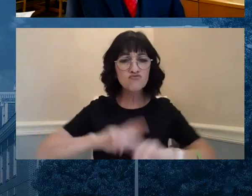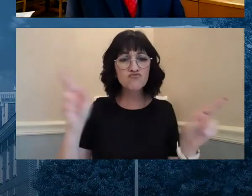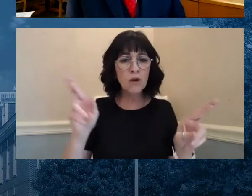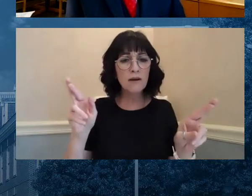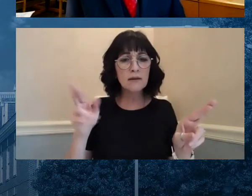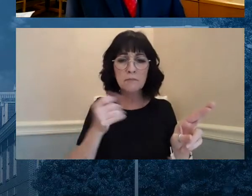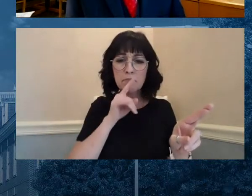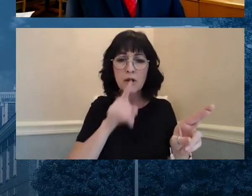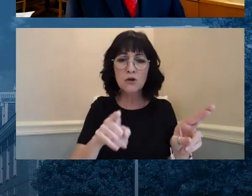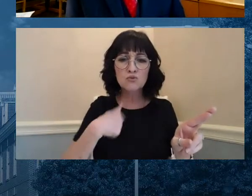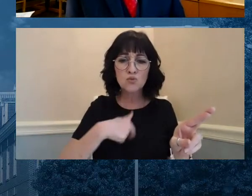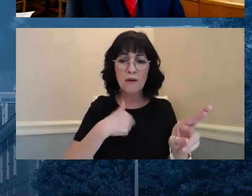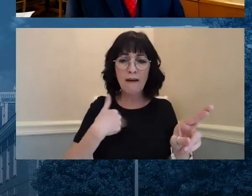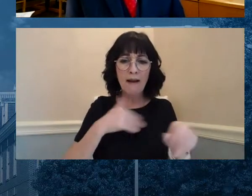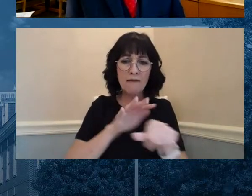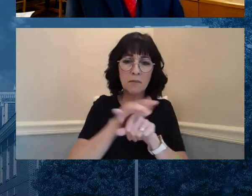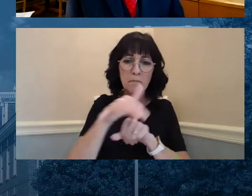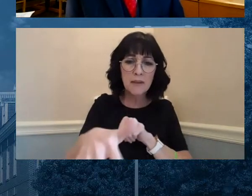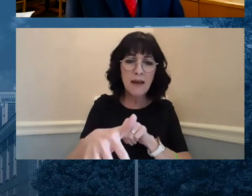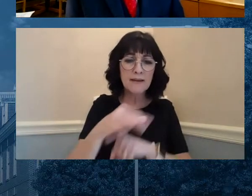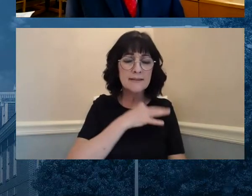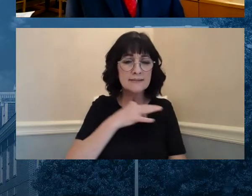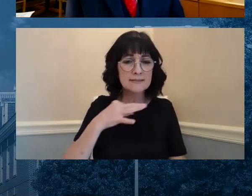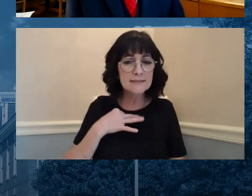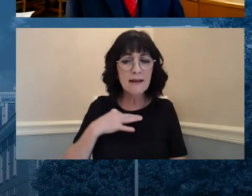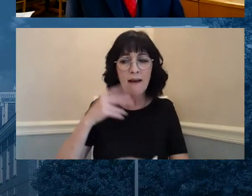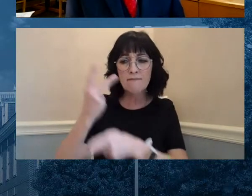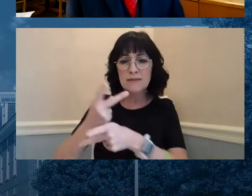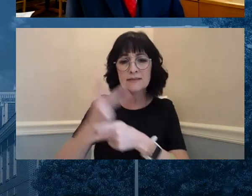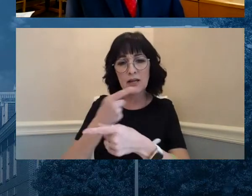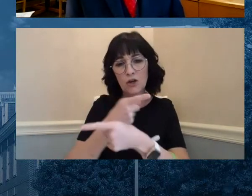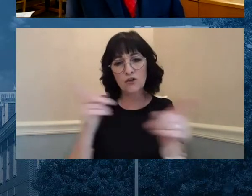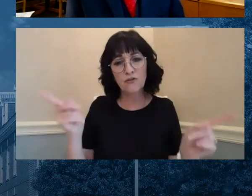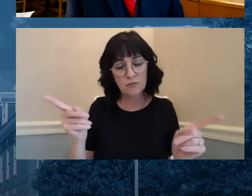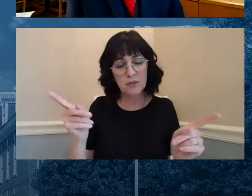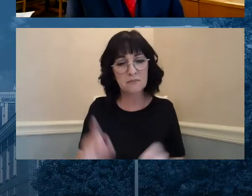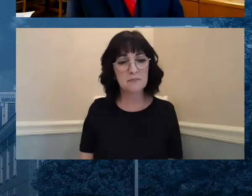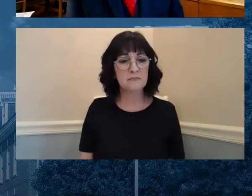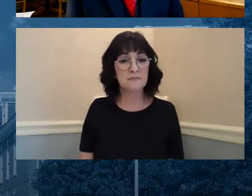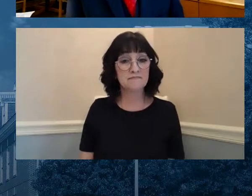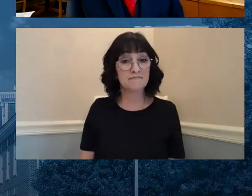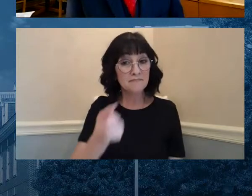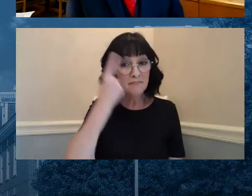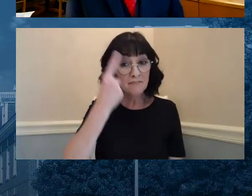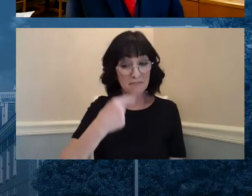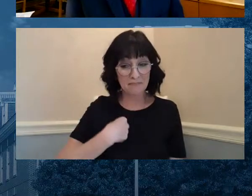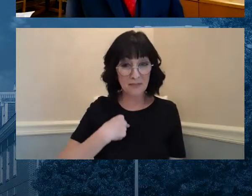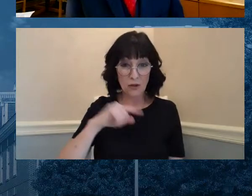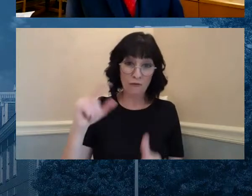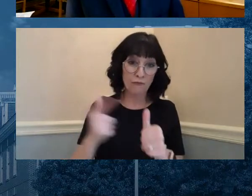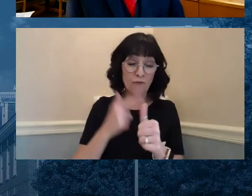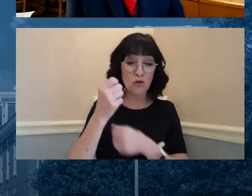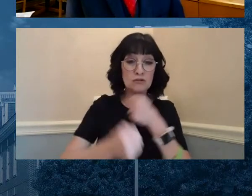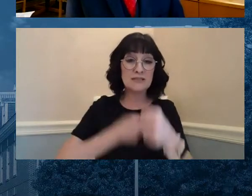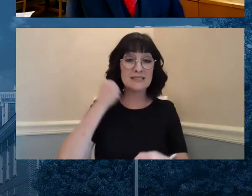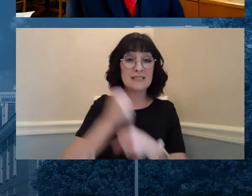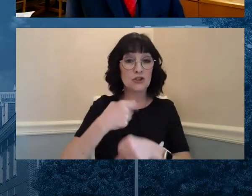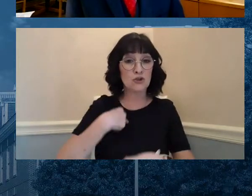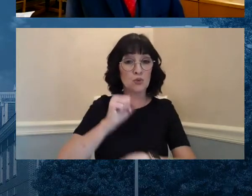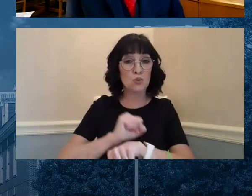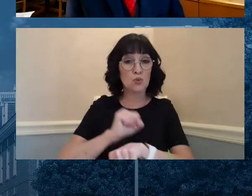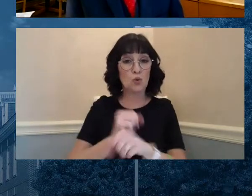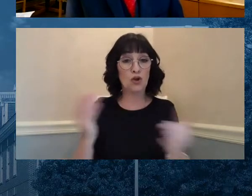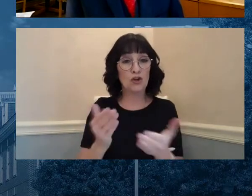it's been my first year here. I just want to take the opportunity to thank both the governor as well as the state for